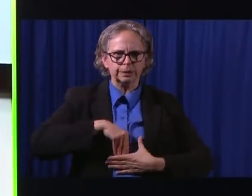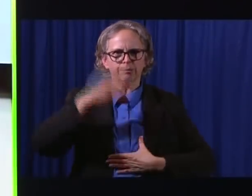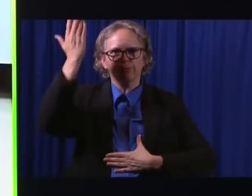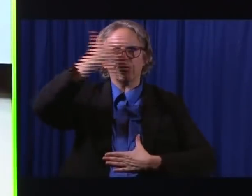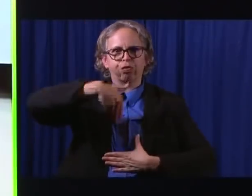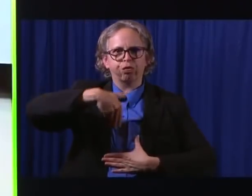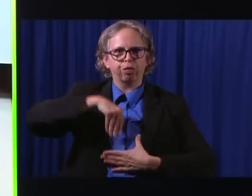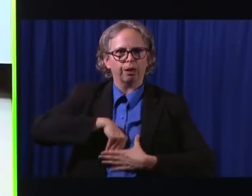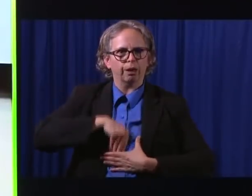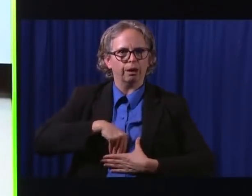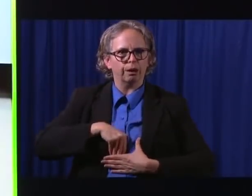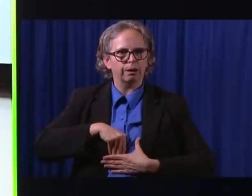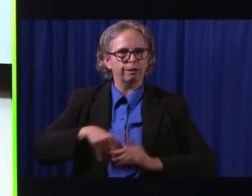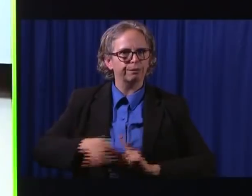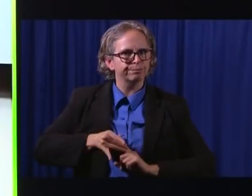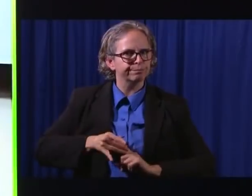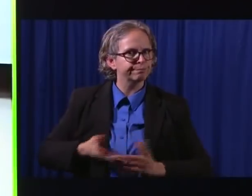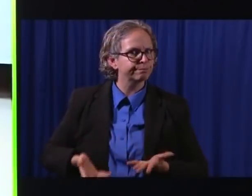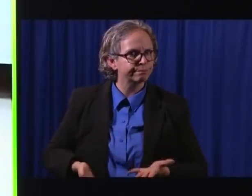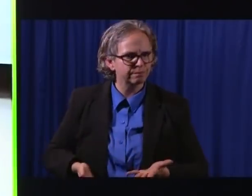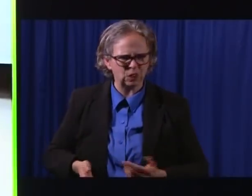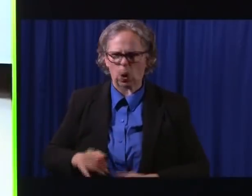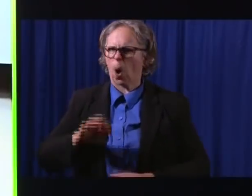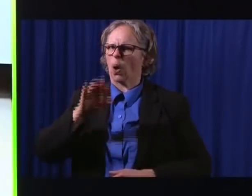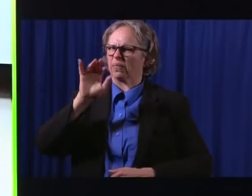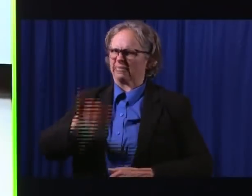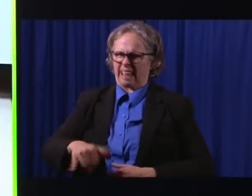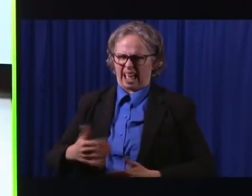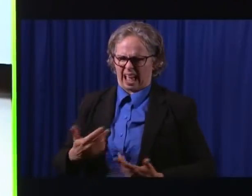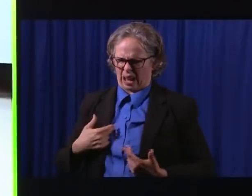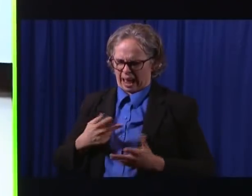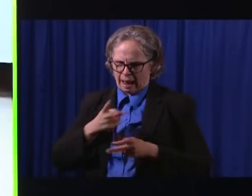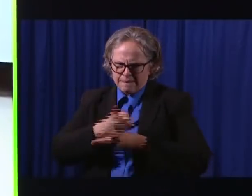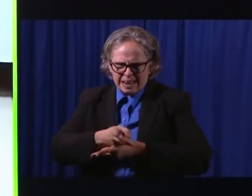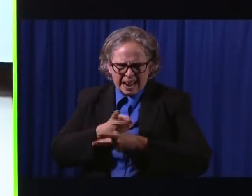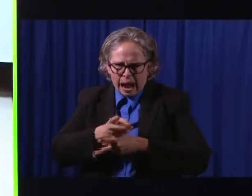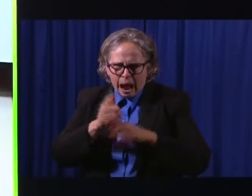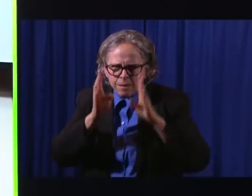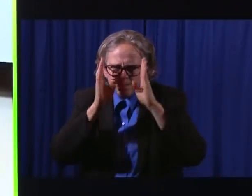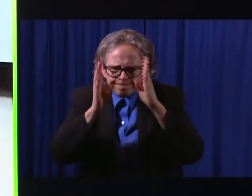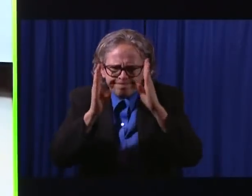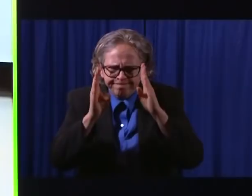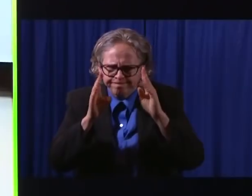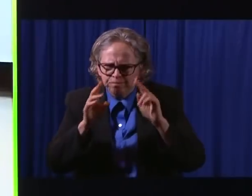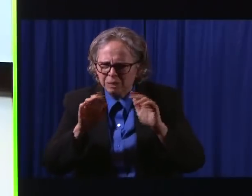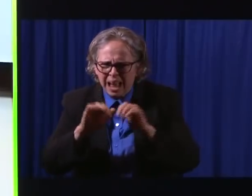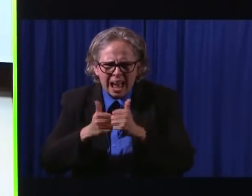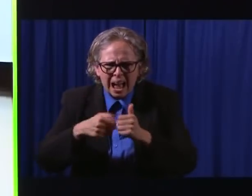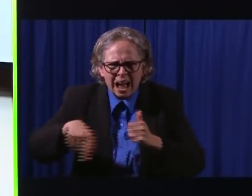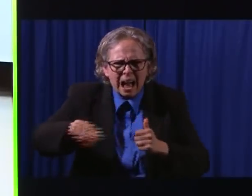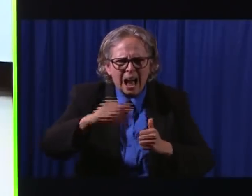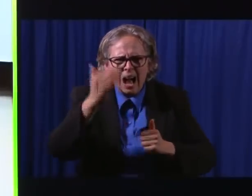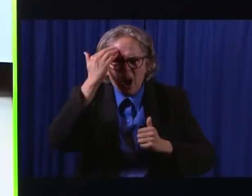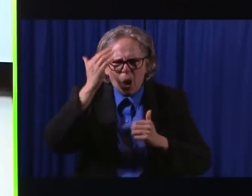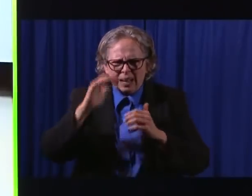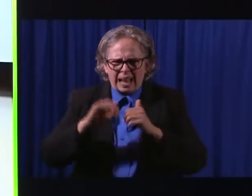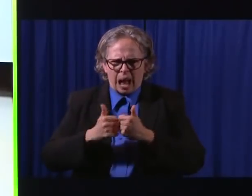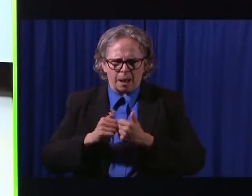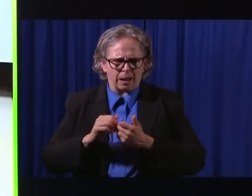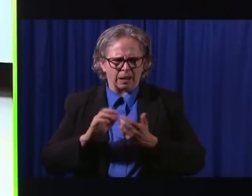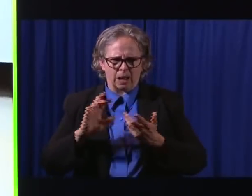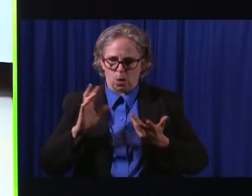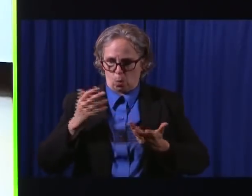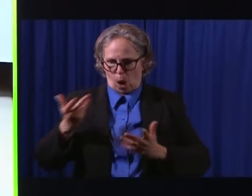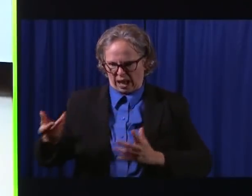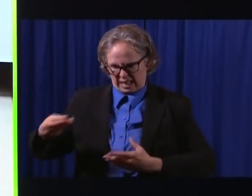without any symptoms. We got to know that we could be carriers nonetheless. So, you know, it's about leading